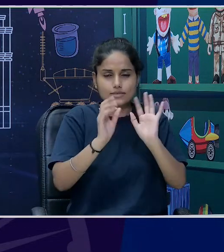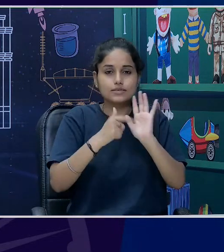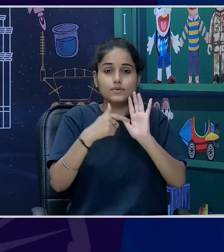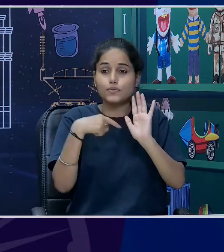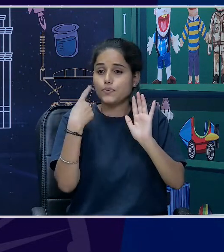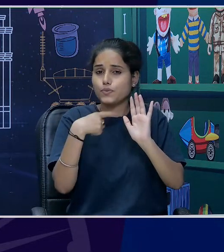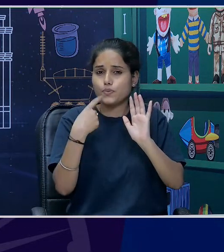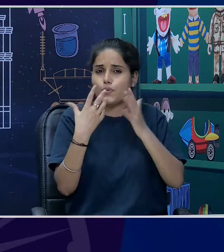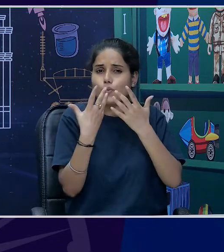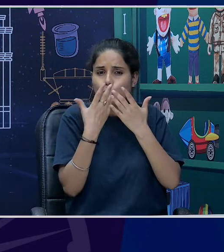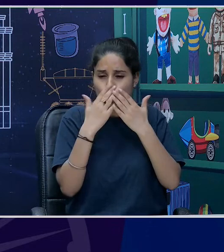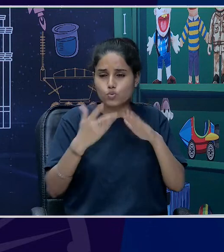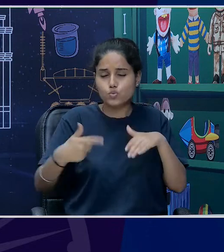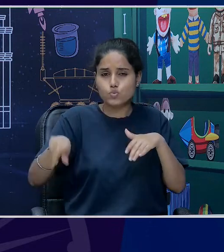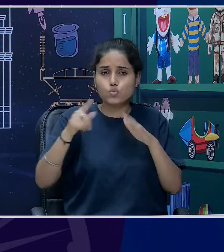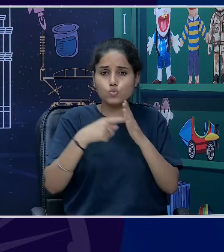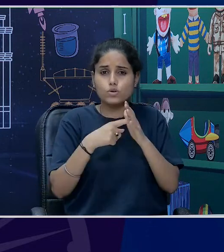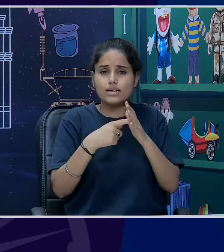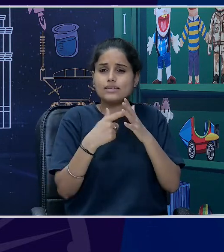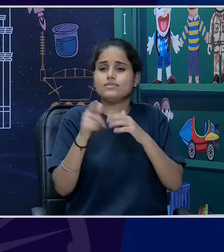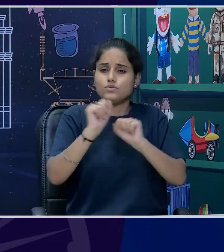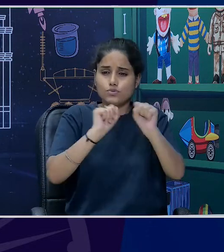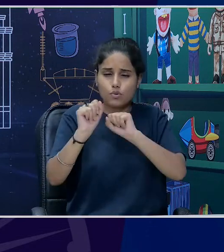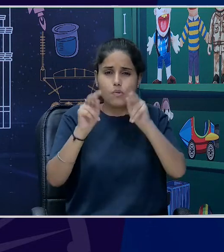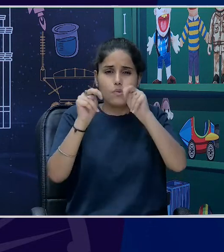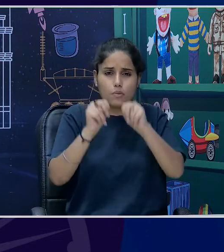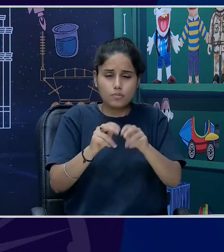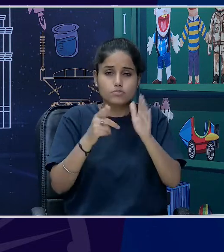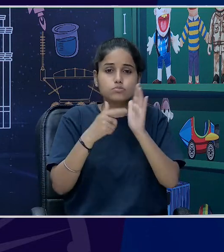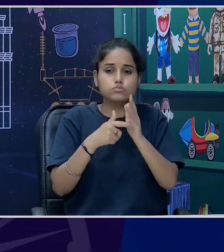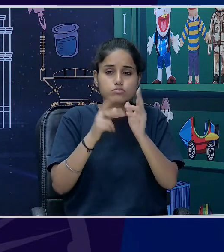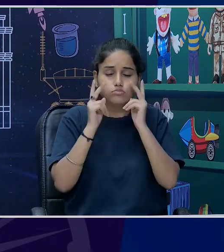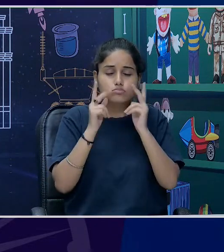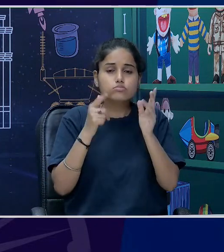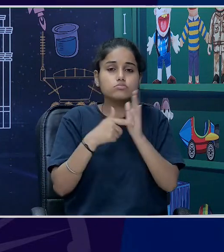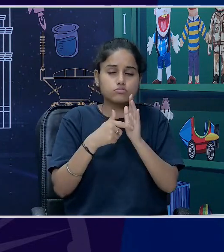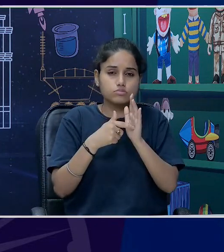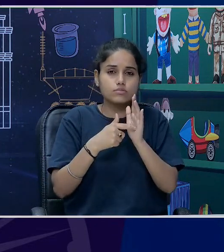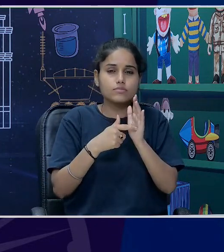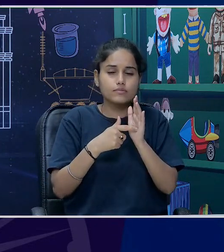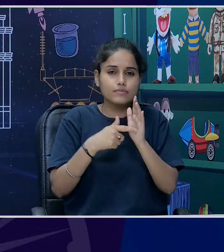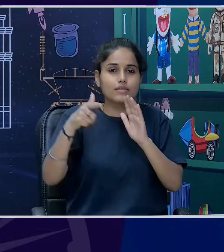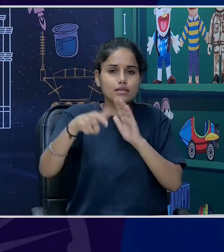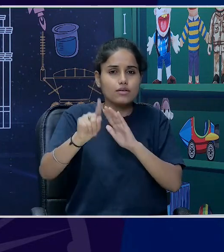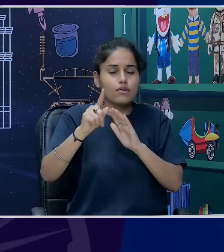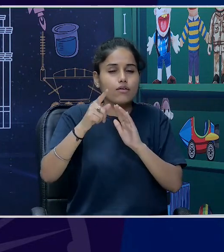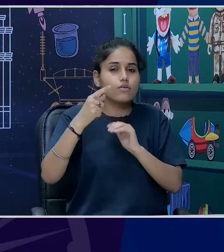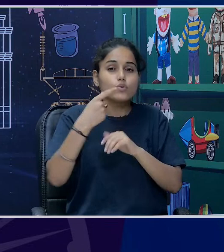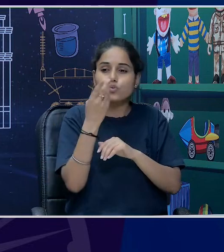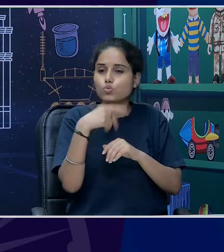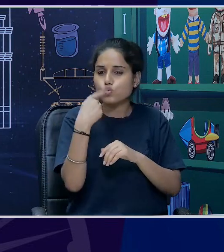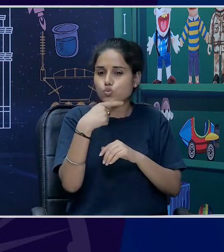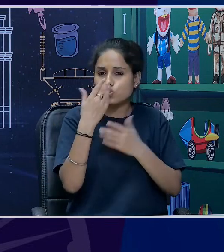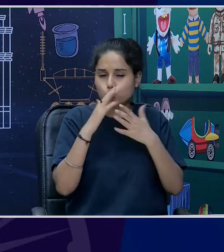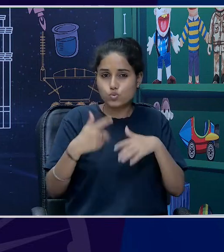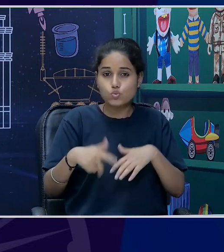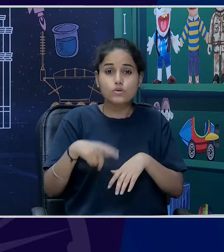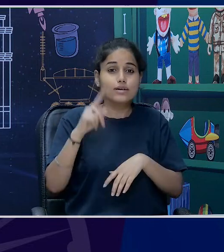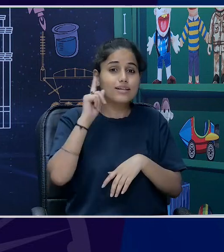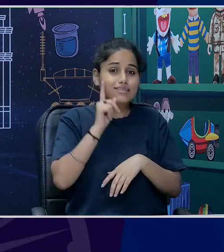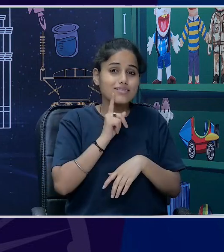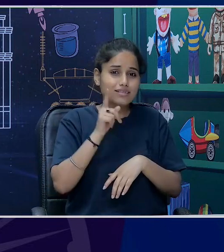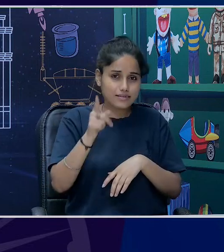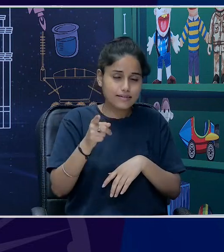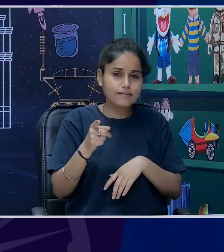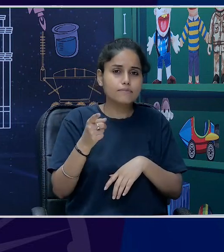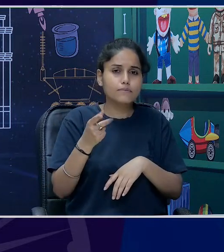who, animation was there also. So, the learner who can learn by hearing. So, I was reciting it